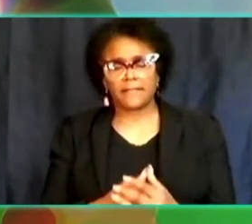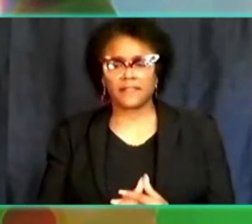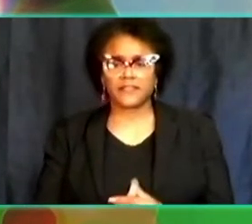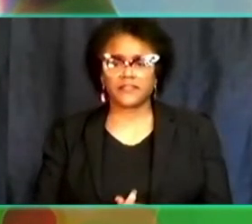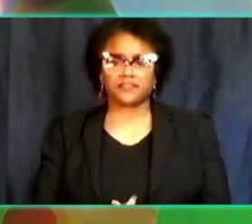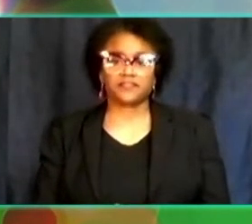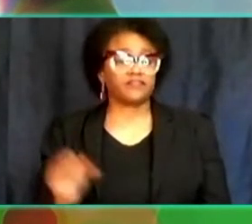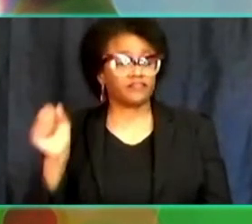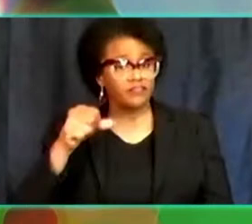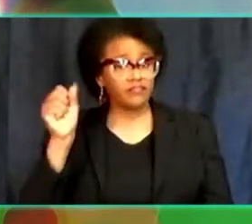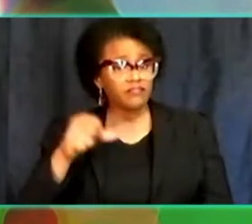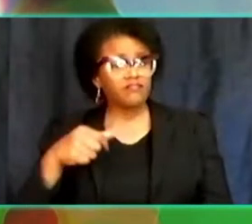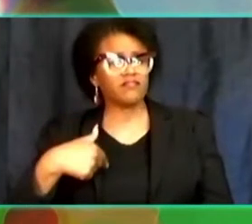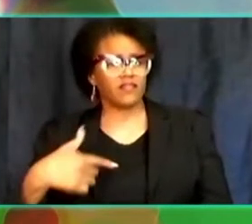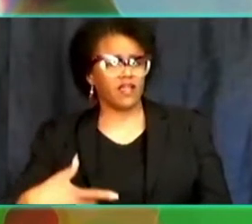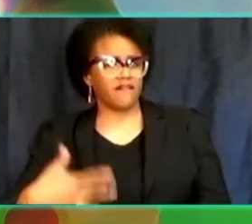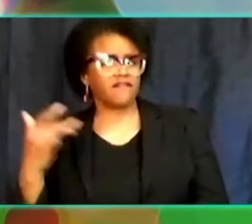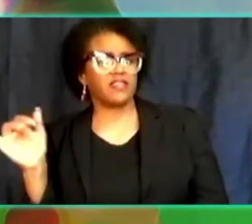Yeah, I do feel like